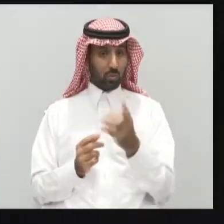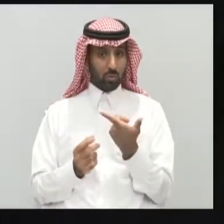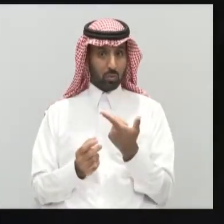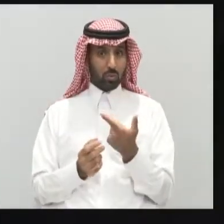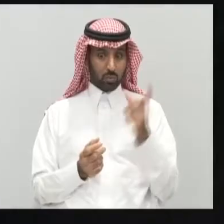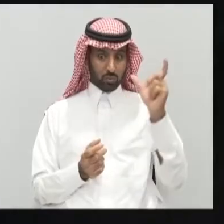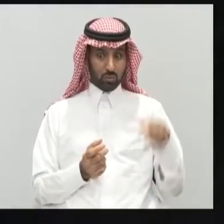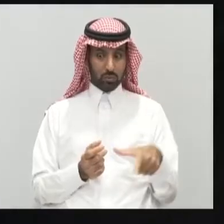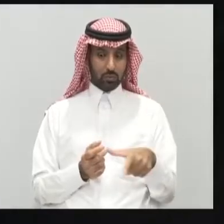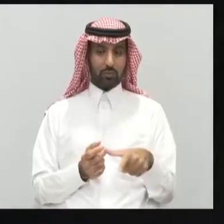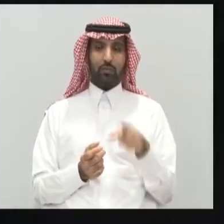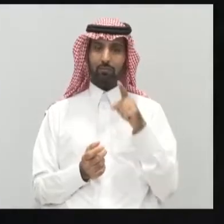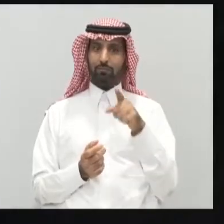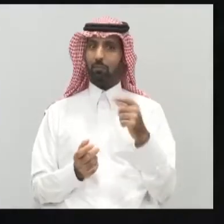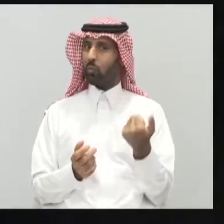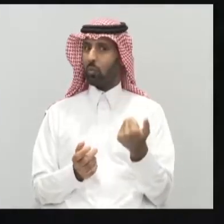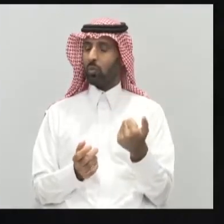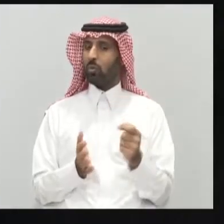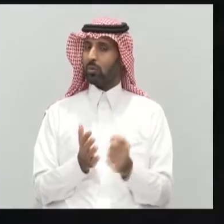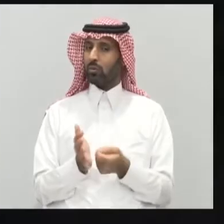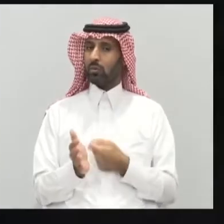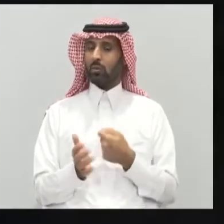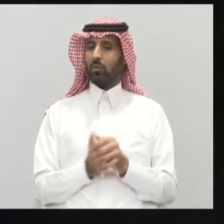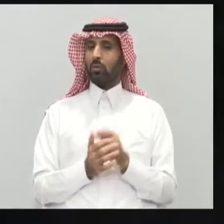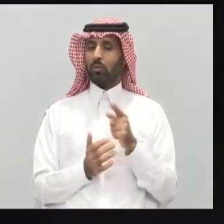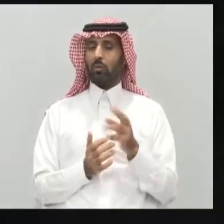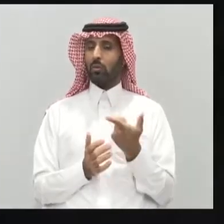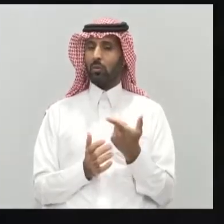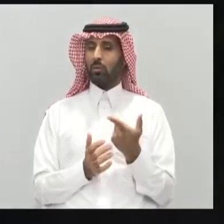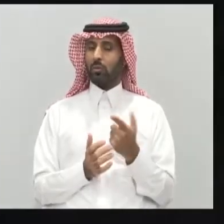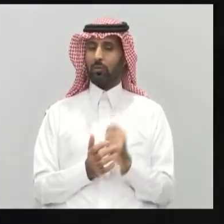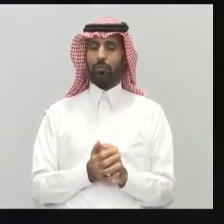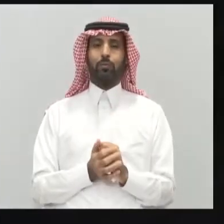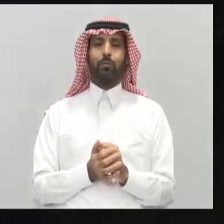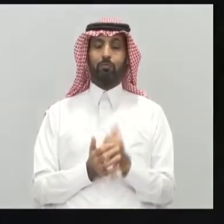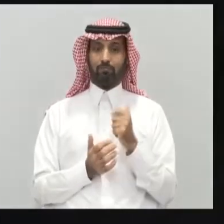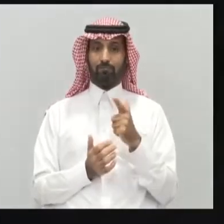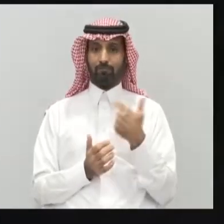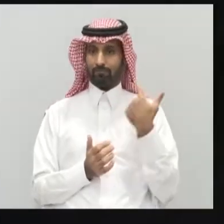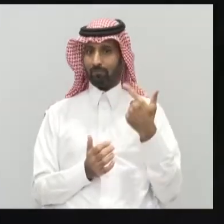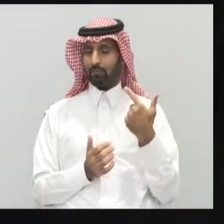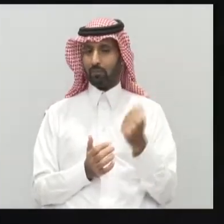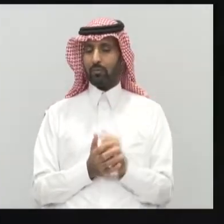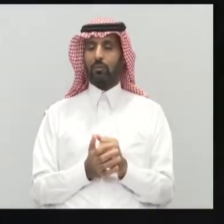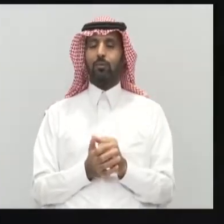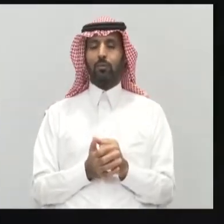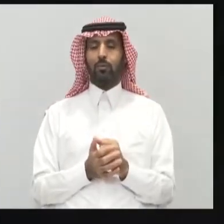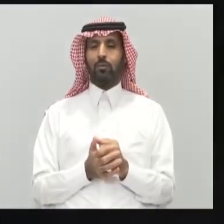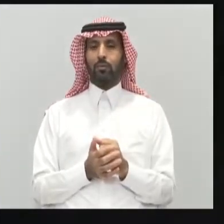was worthy of your writing? So who did you write about? Yeah, I'm hearing a lot of